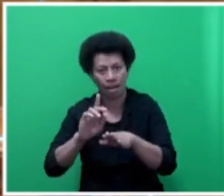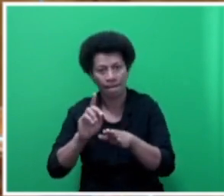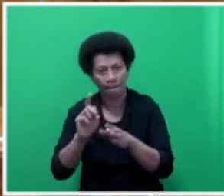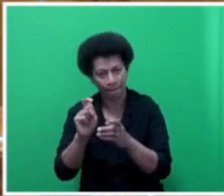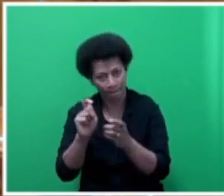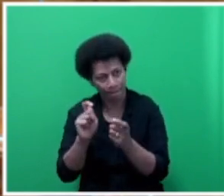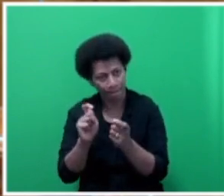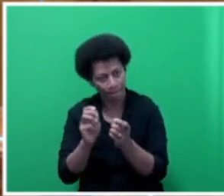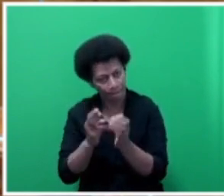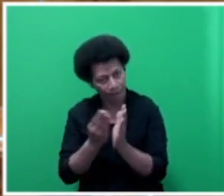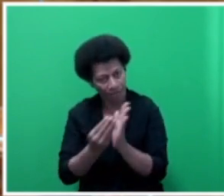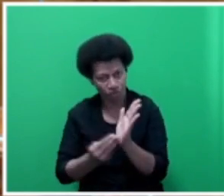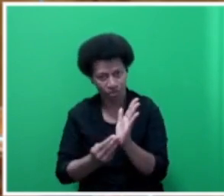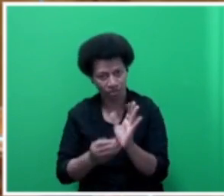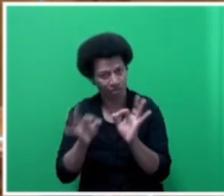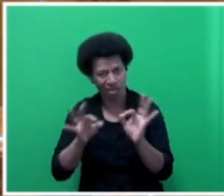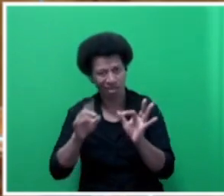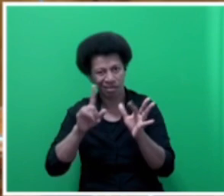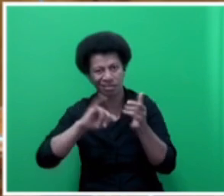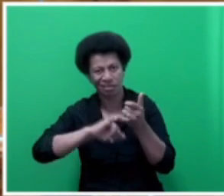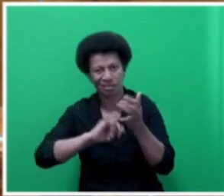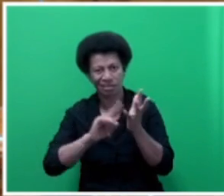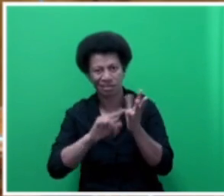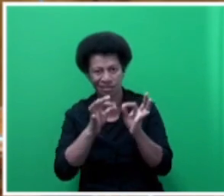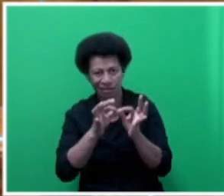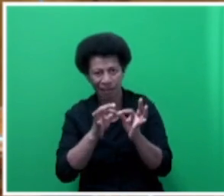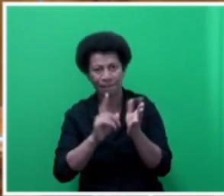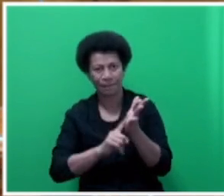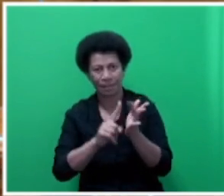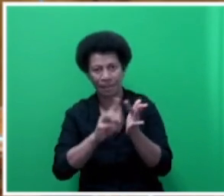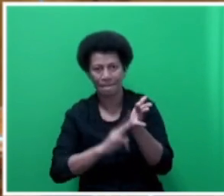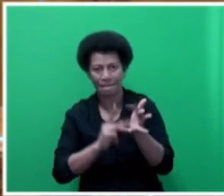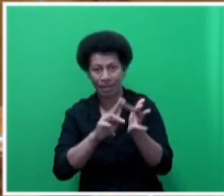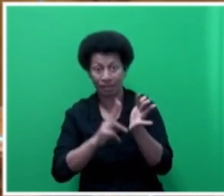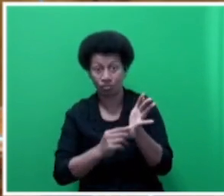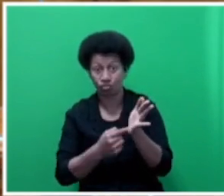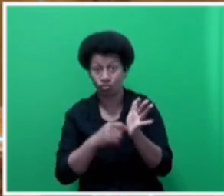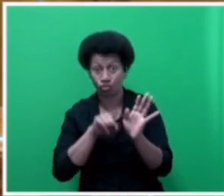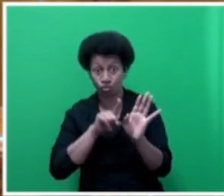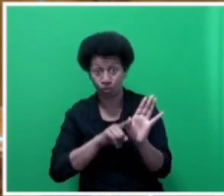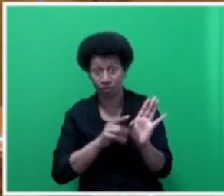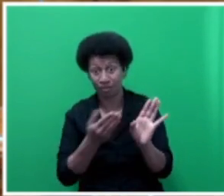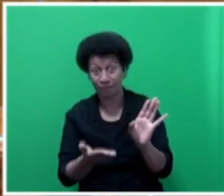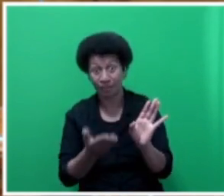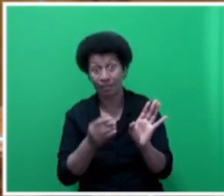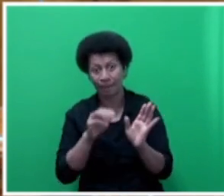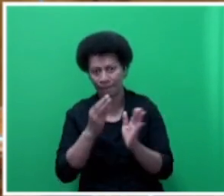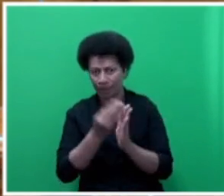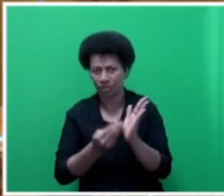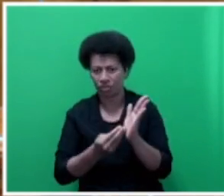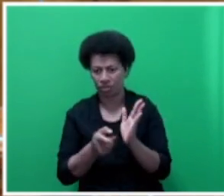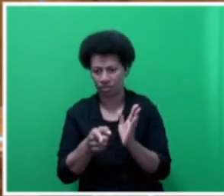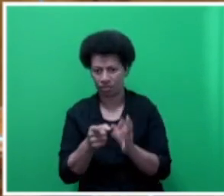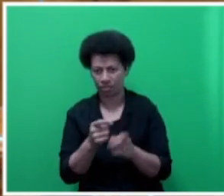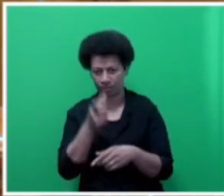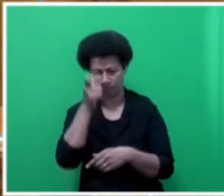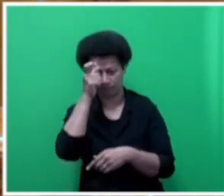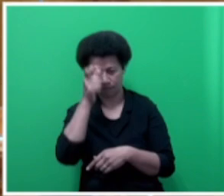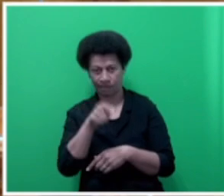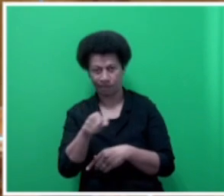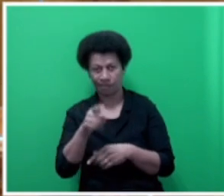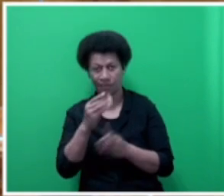It's not a supplementary budget. This raises many questions about the authenticity and sincerity in